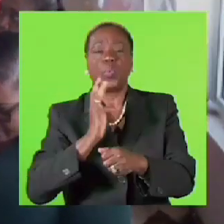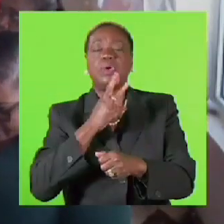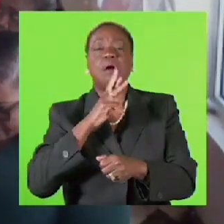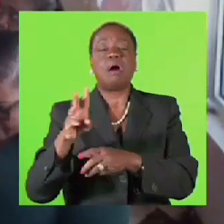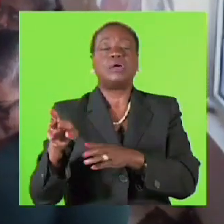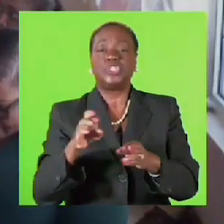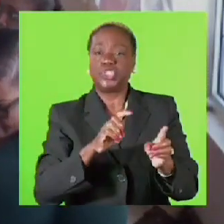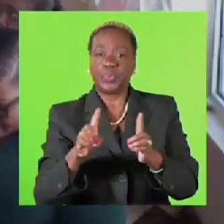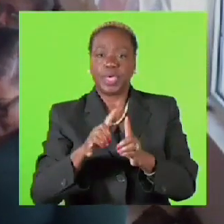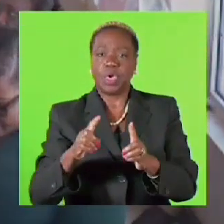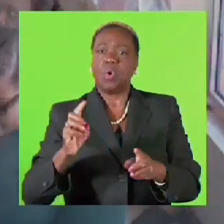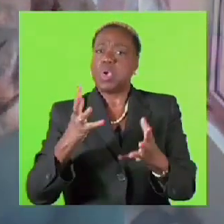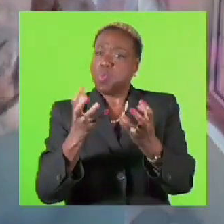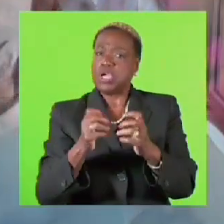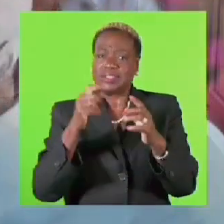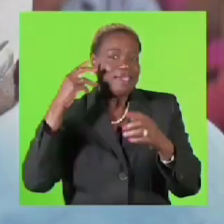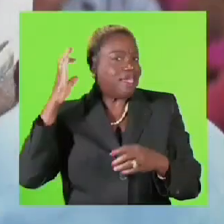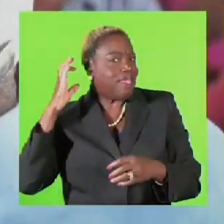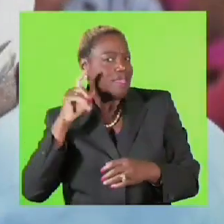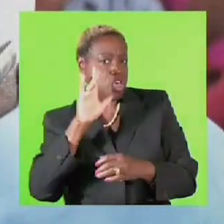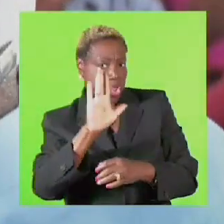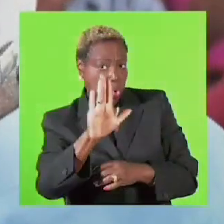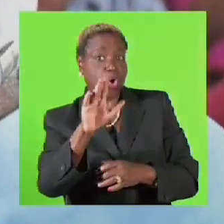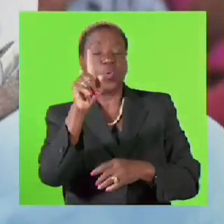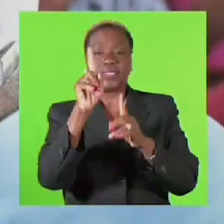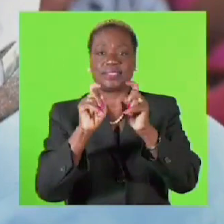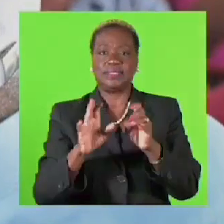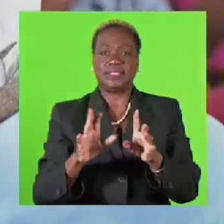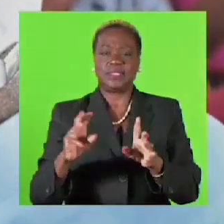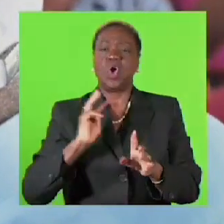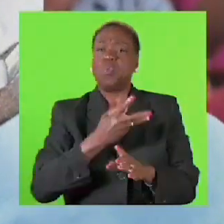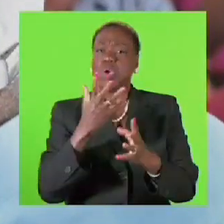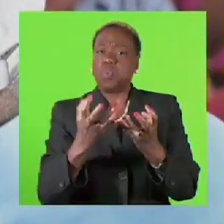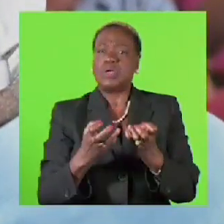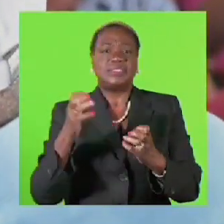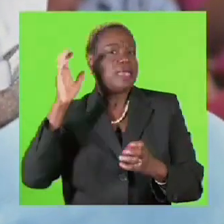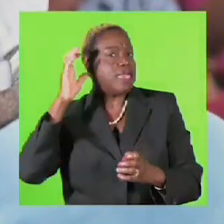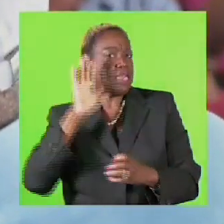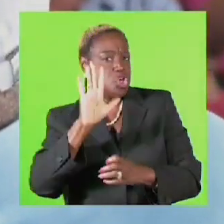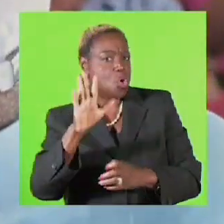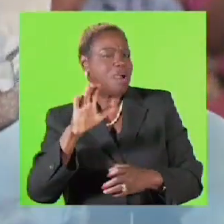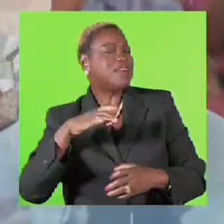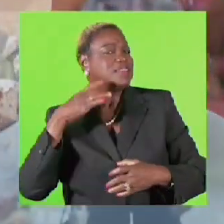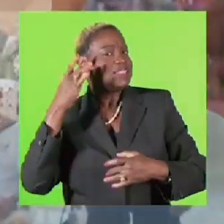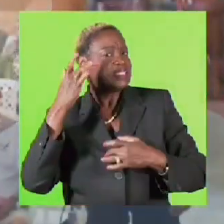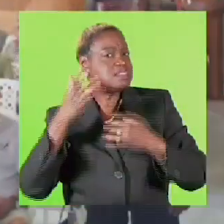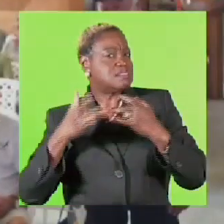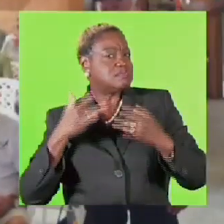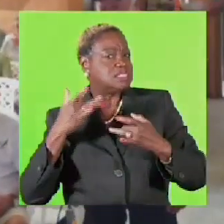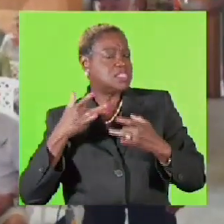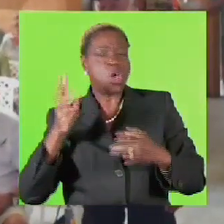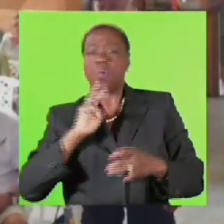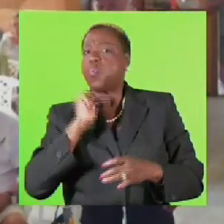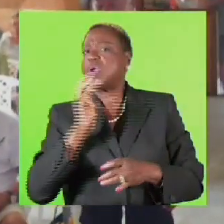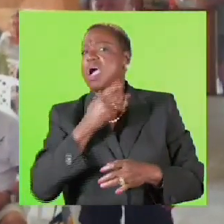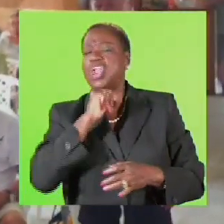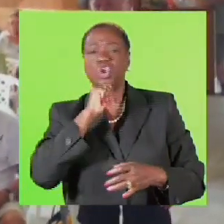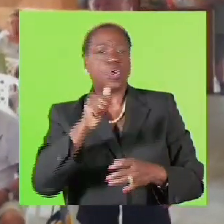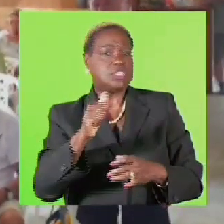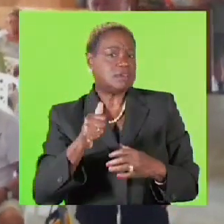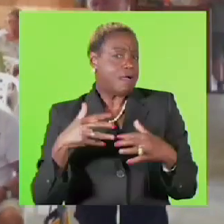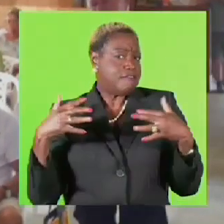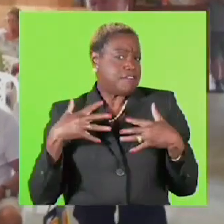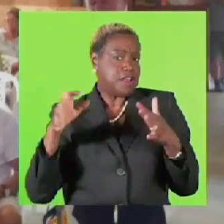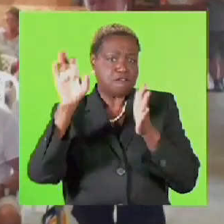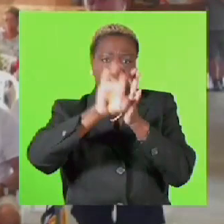questions. We want to hear your concerns. We are not afraid of criticisms. If